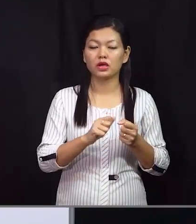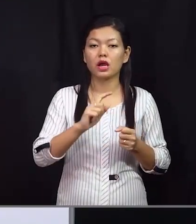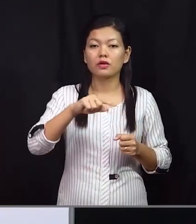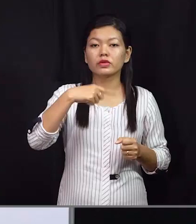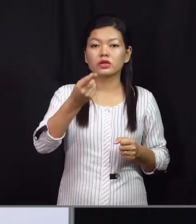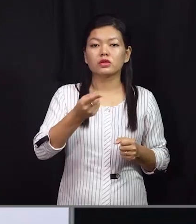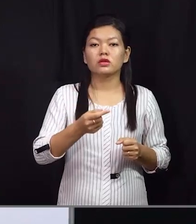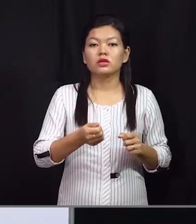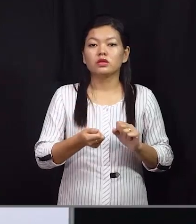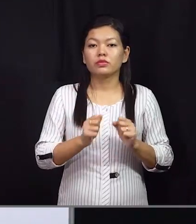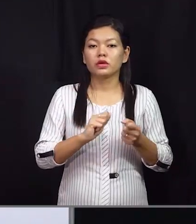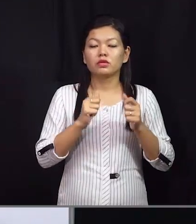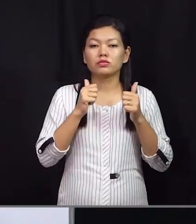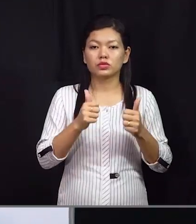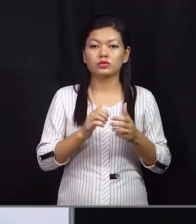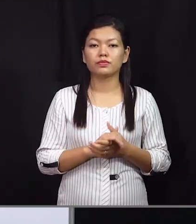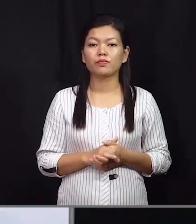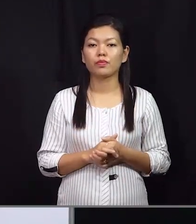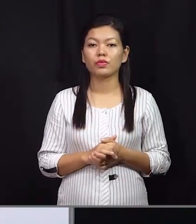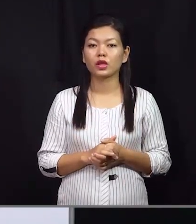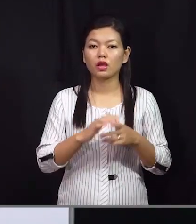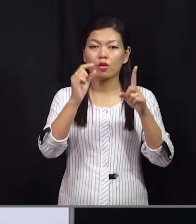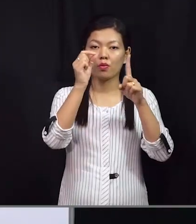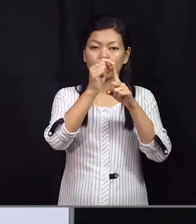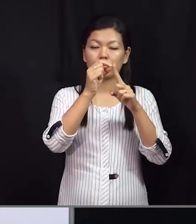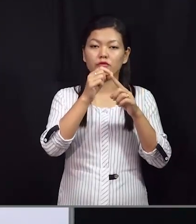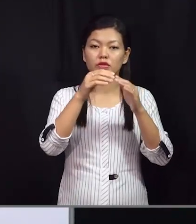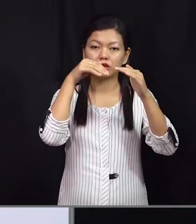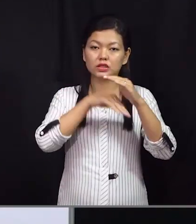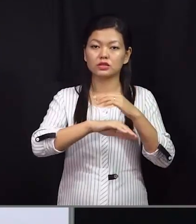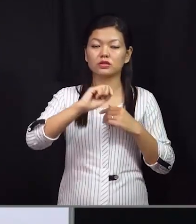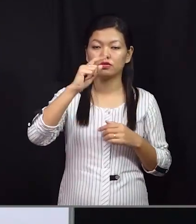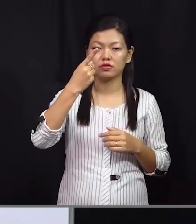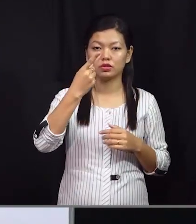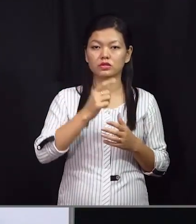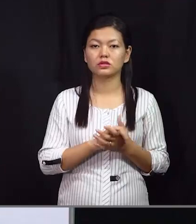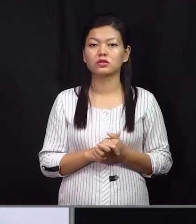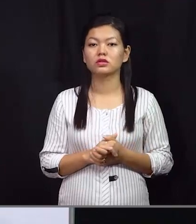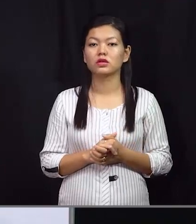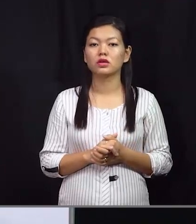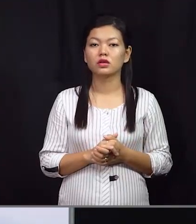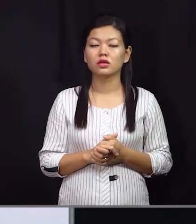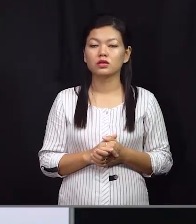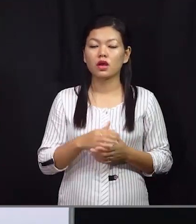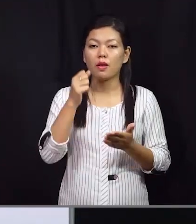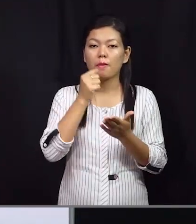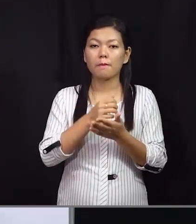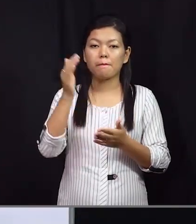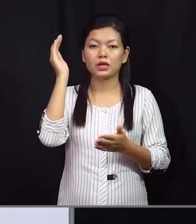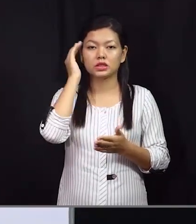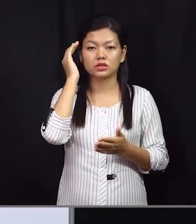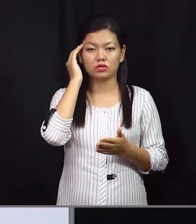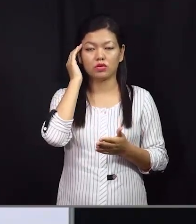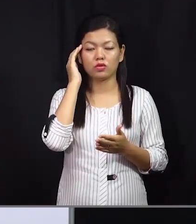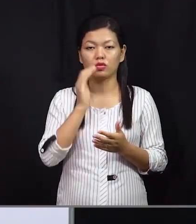of this profession. The first point is body of specialized knowledge and technique. Okay, it is a